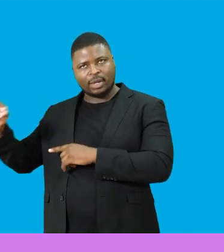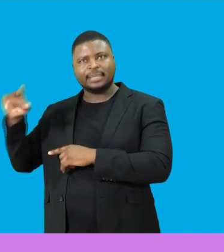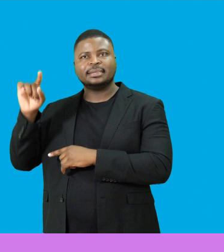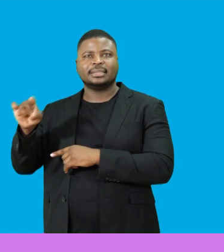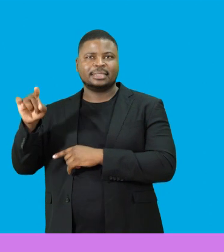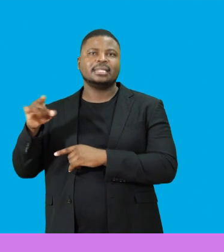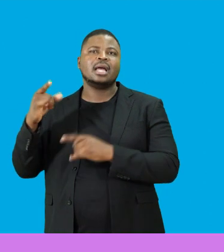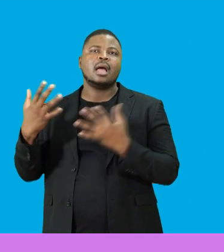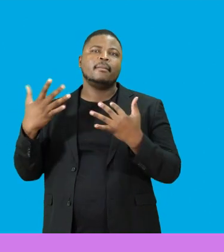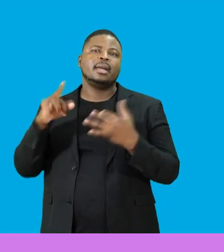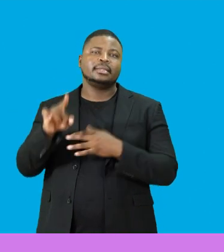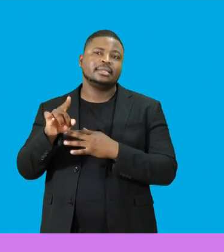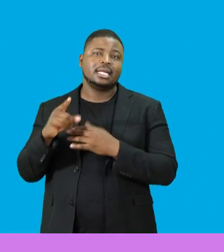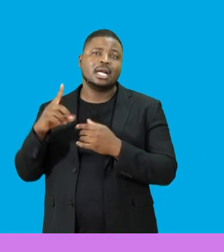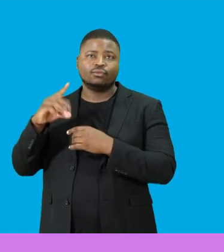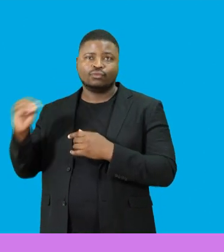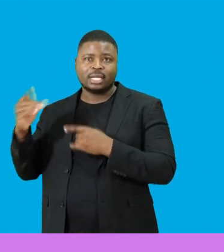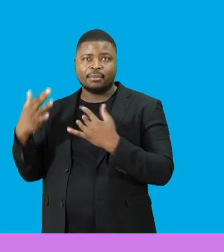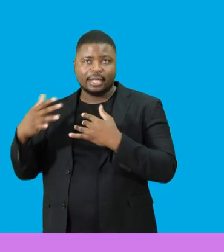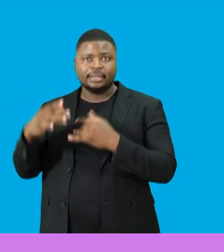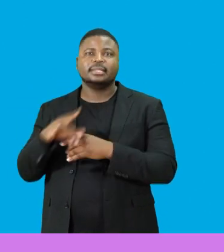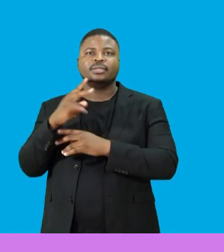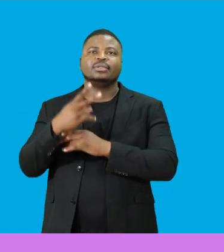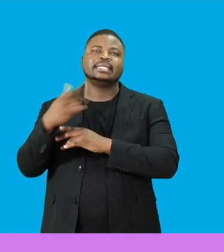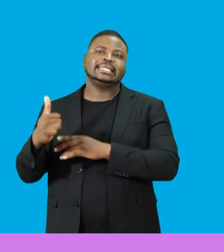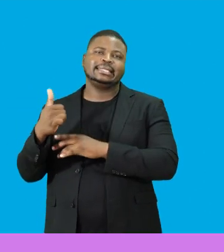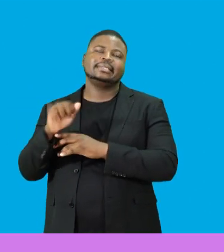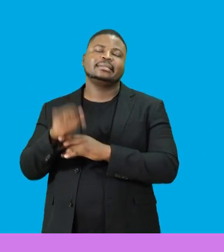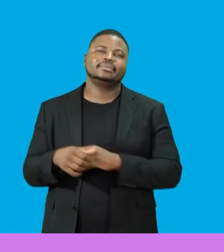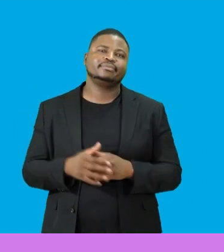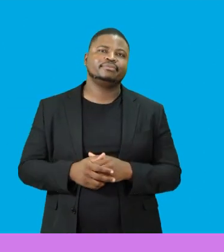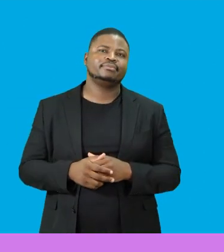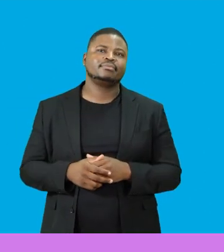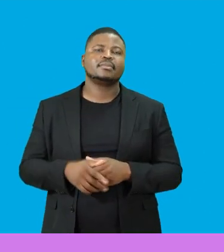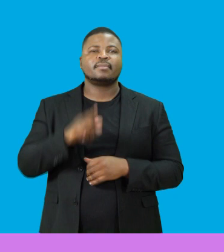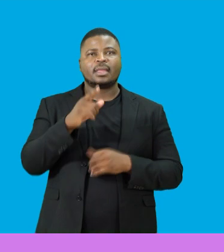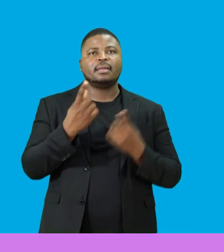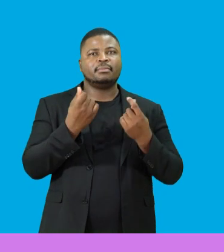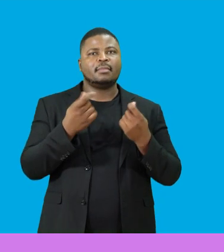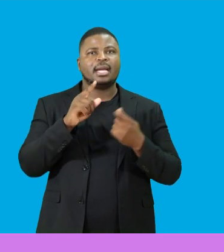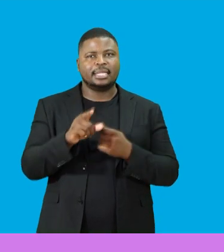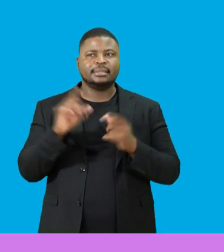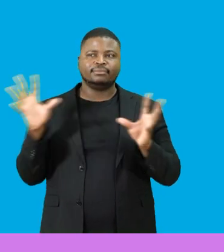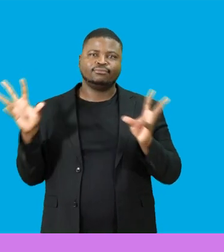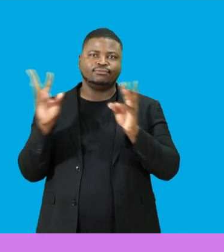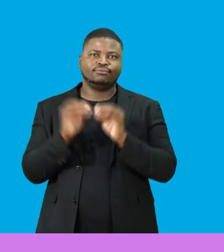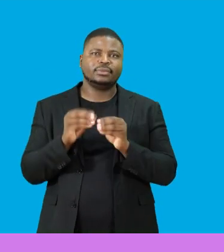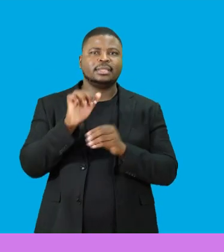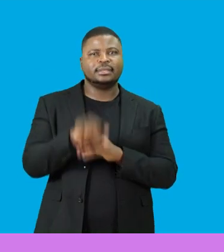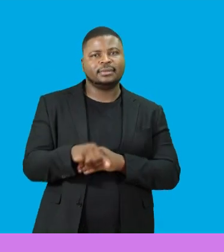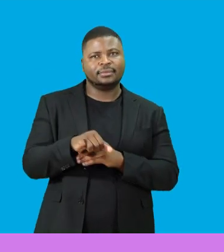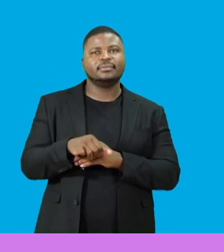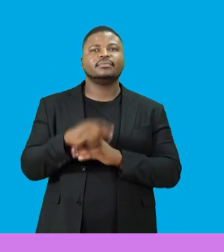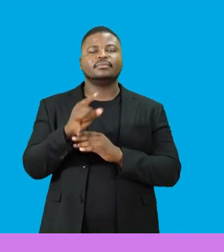1 rand 10 cent times how many 100 rands? 26 of them. Then this amount, it's still the same as